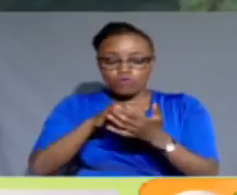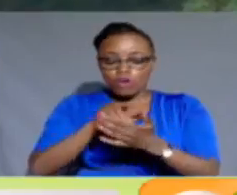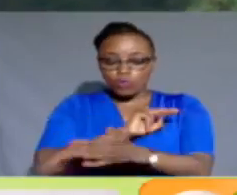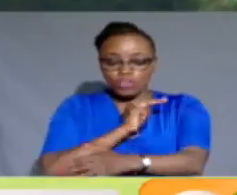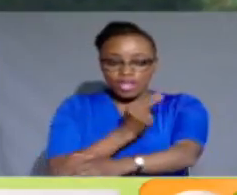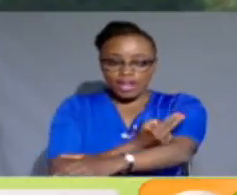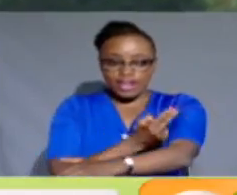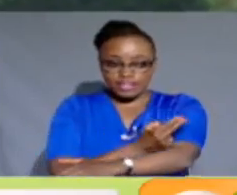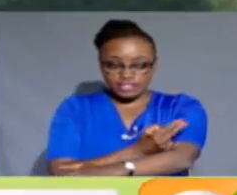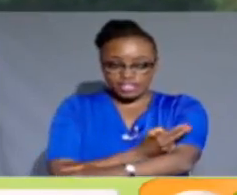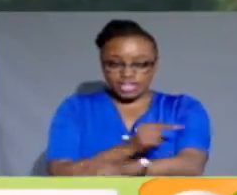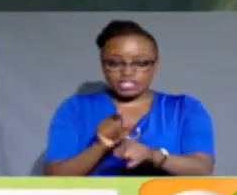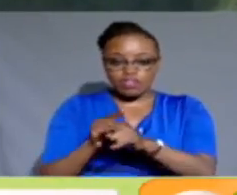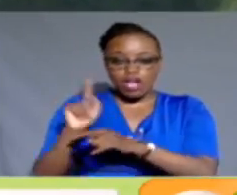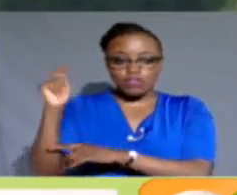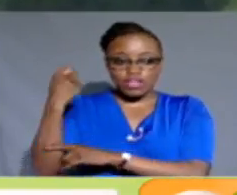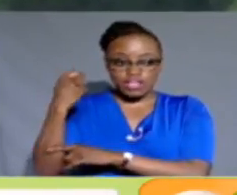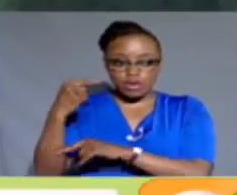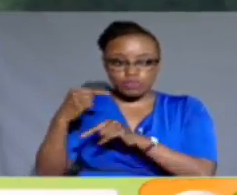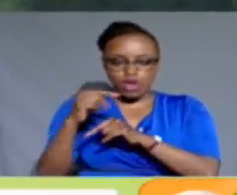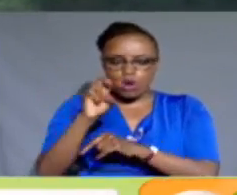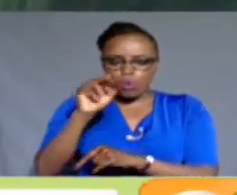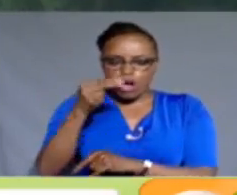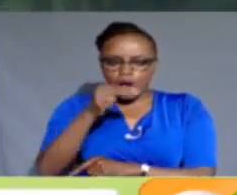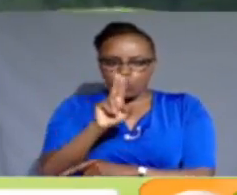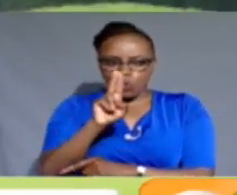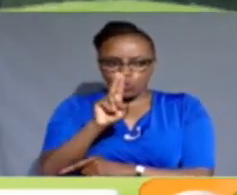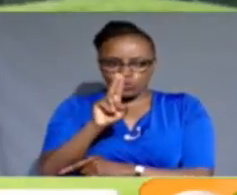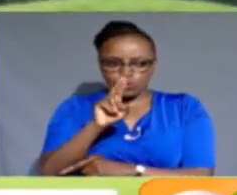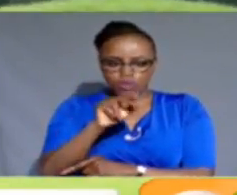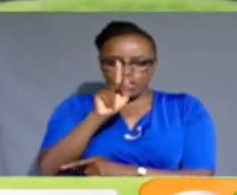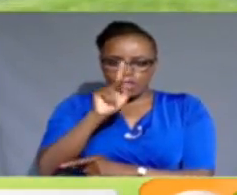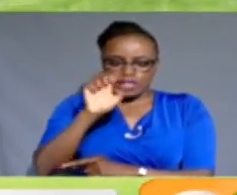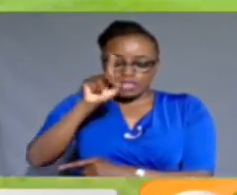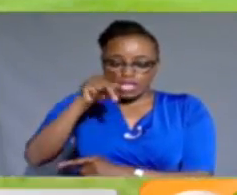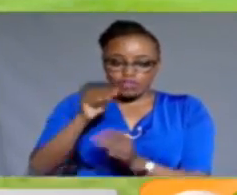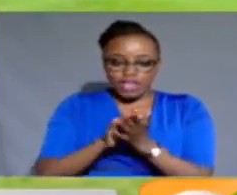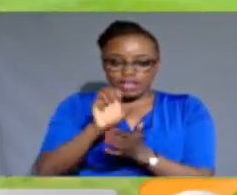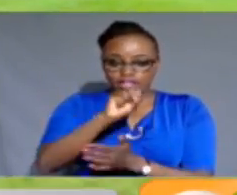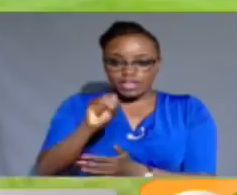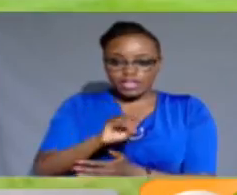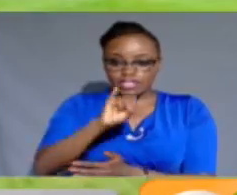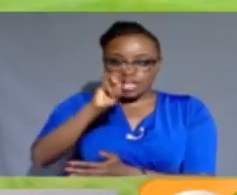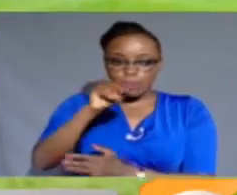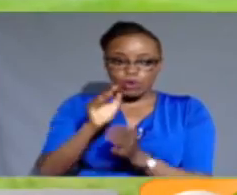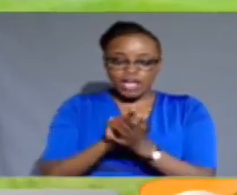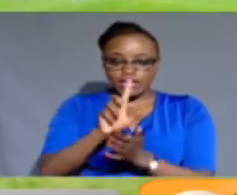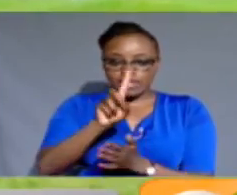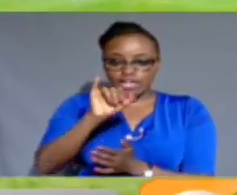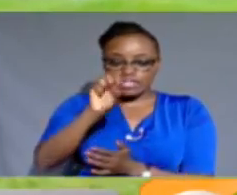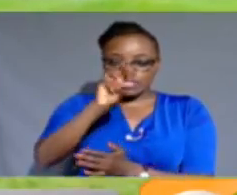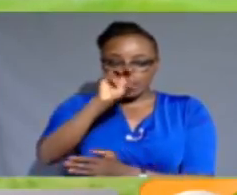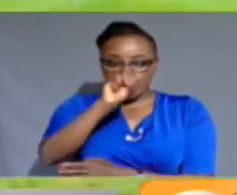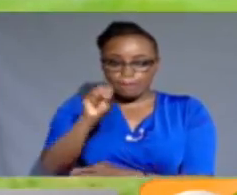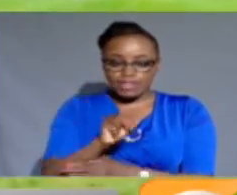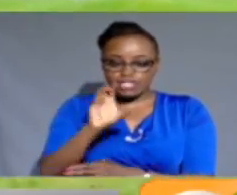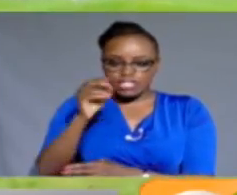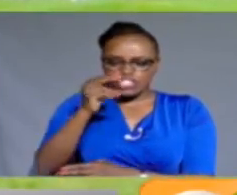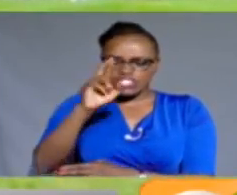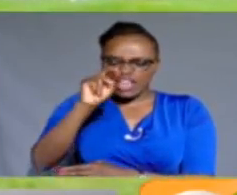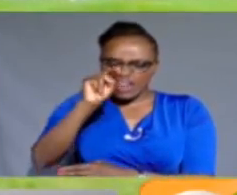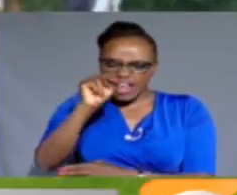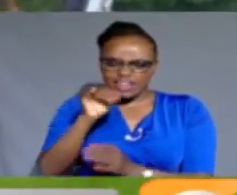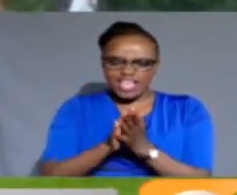Otto. Kenya's hopes now lie with Wahu, Greg Snow, Kef Kubwa, Simon Gige, Dismas Indiza, Rizwan Charania,